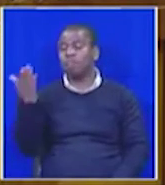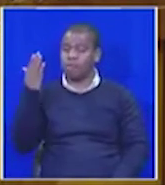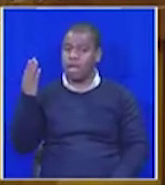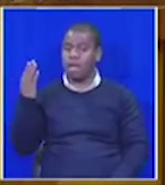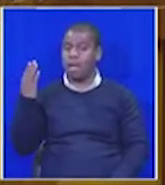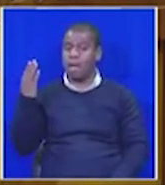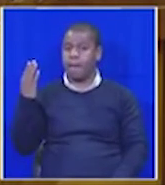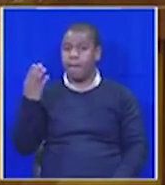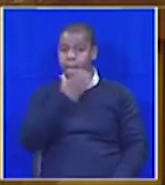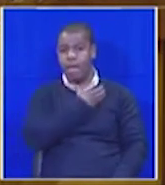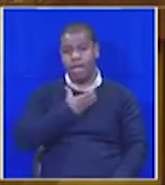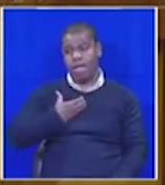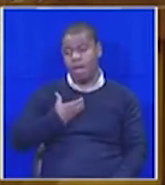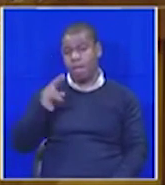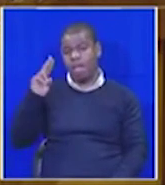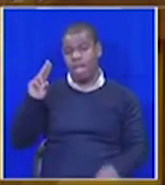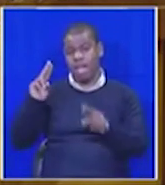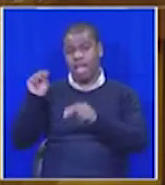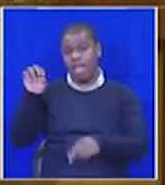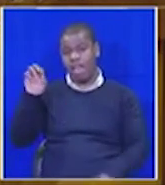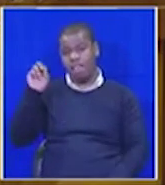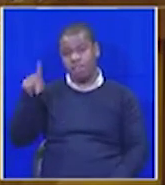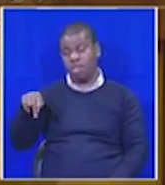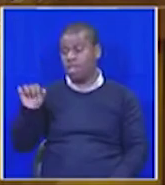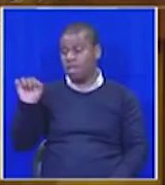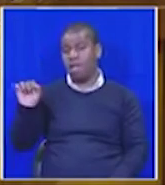mayor of the National Freedom Party, Zanele